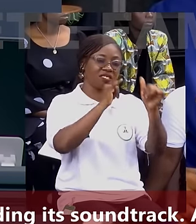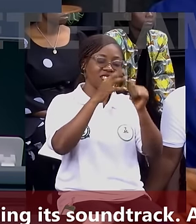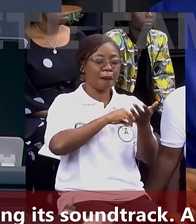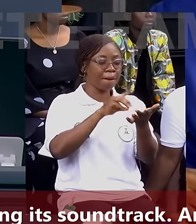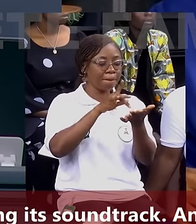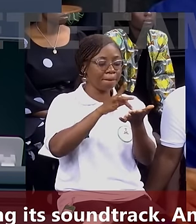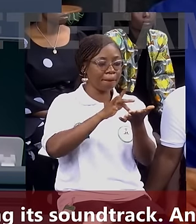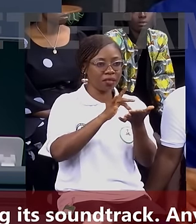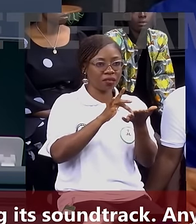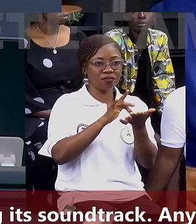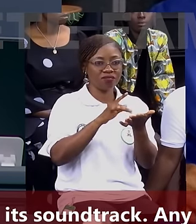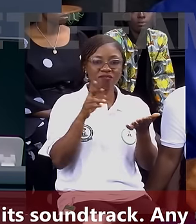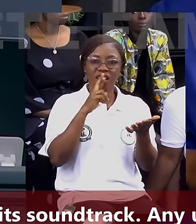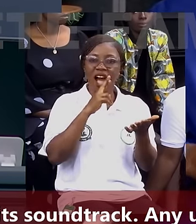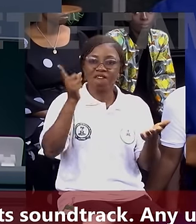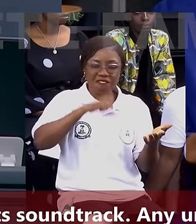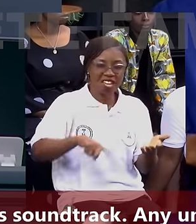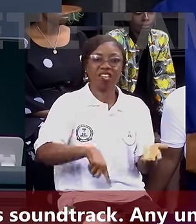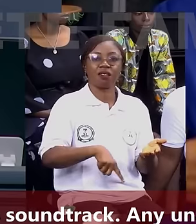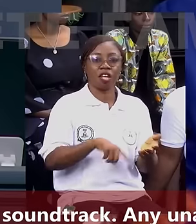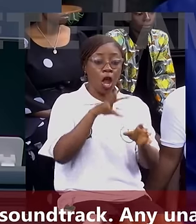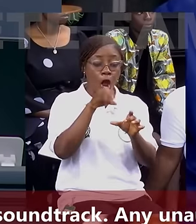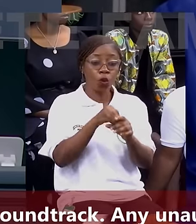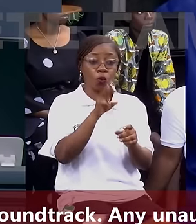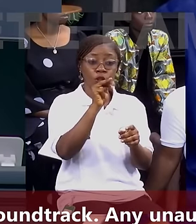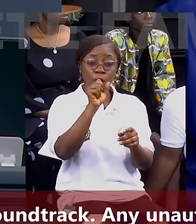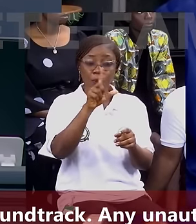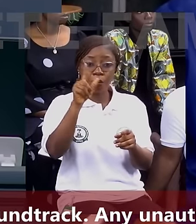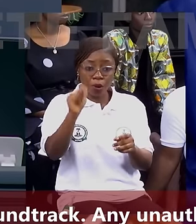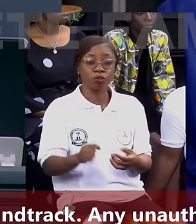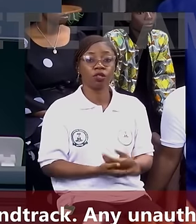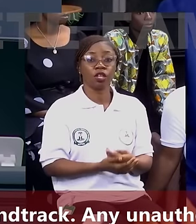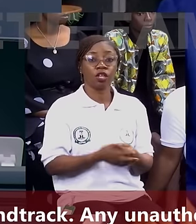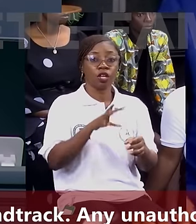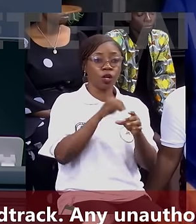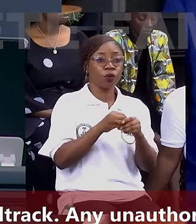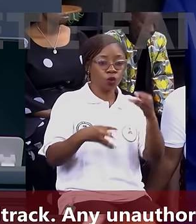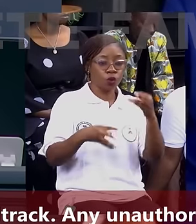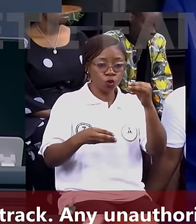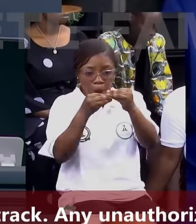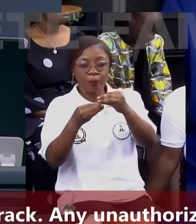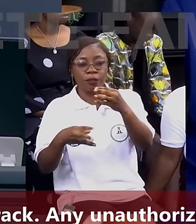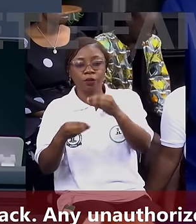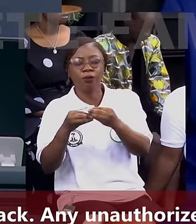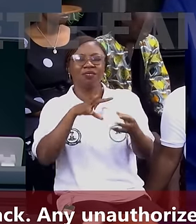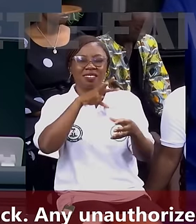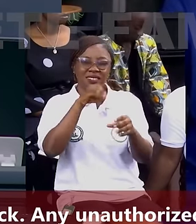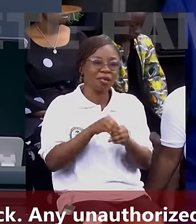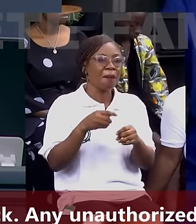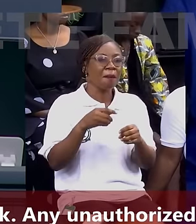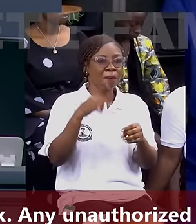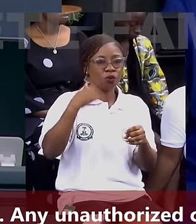medicine. Na fake ones, including malt, including supplement, including because we no get